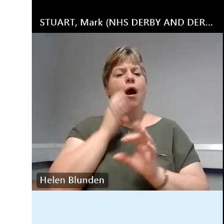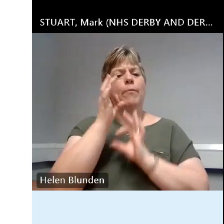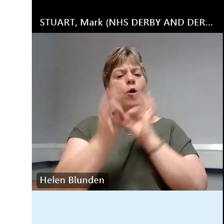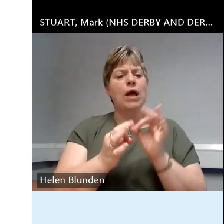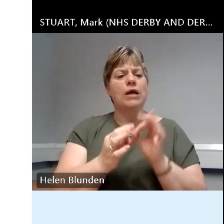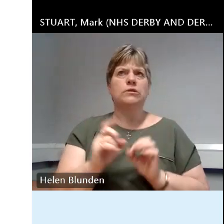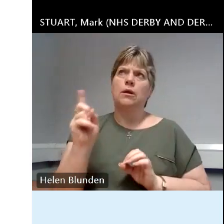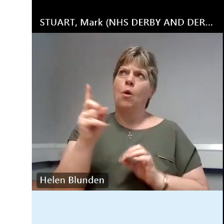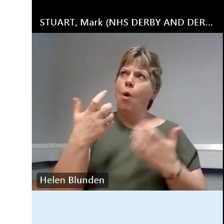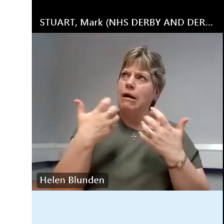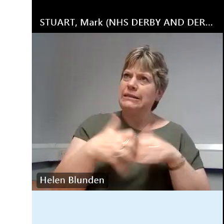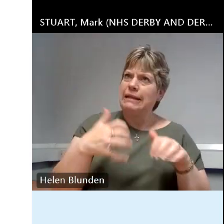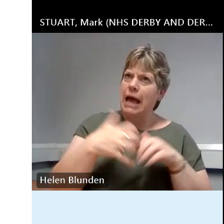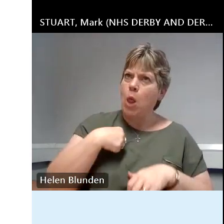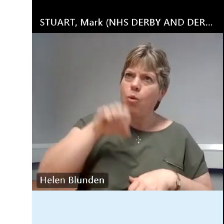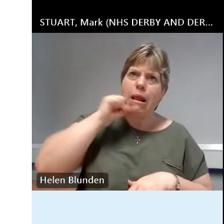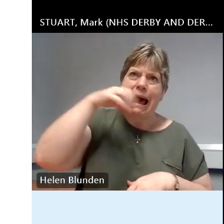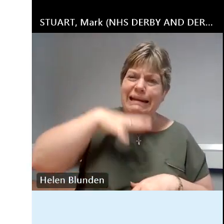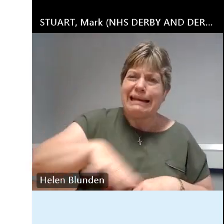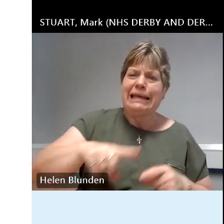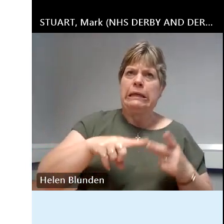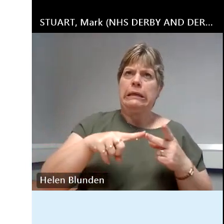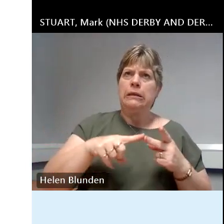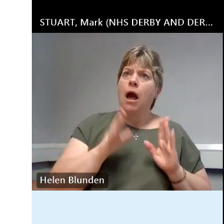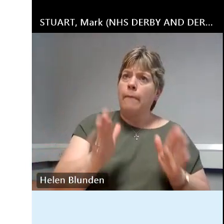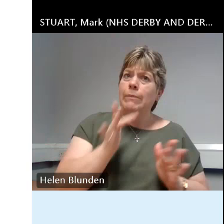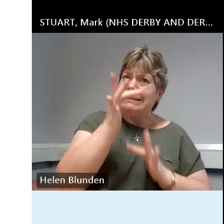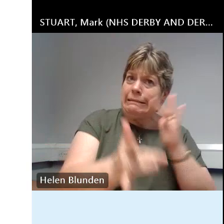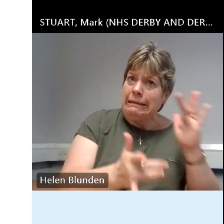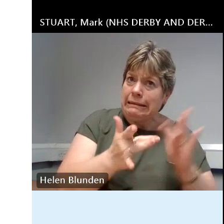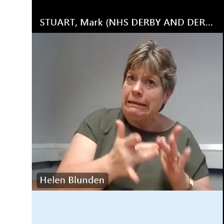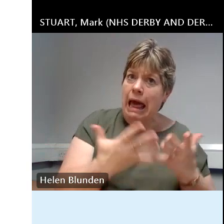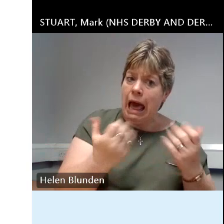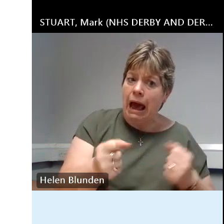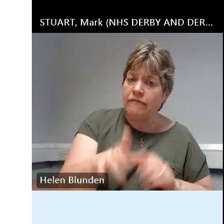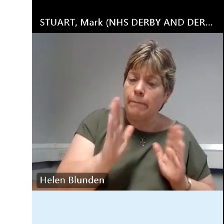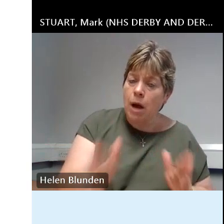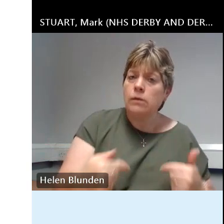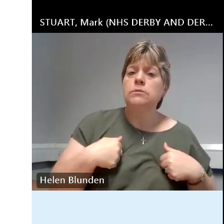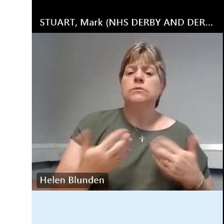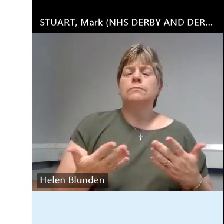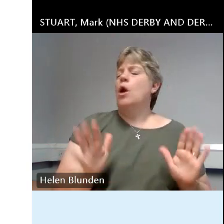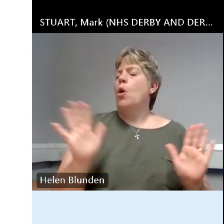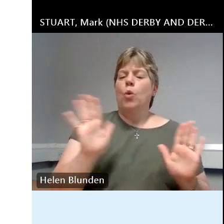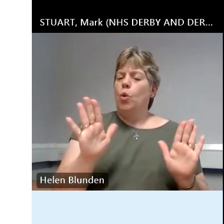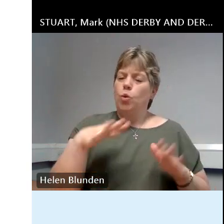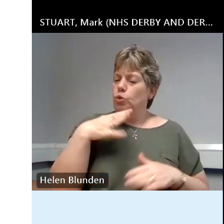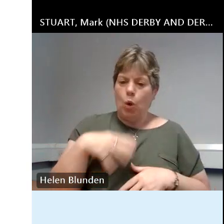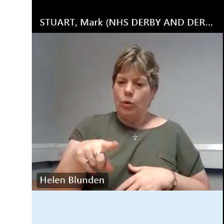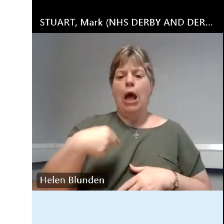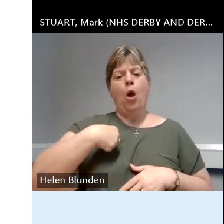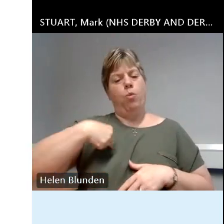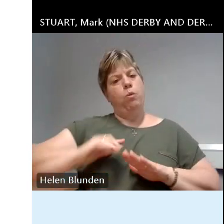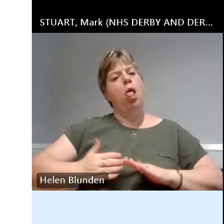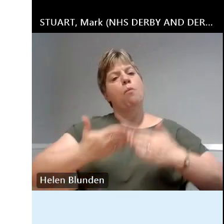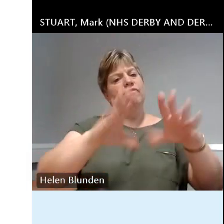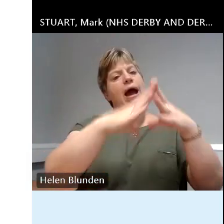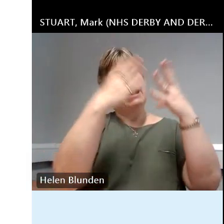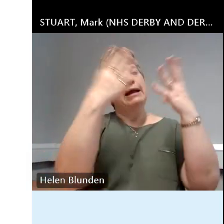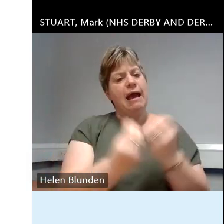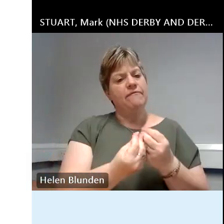technology will be needed and will you need internet and broadband to be on the virtual ward. No, you don't. We can provide all of that, and all